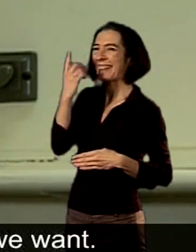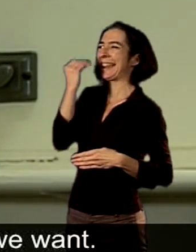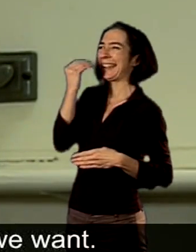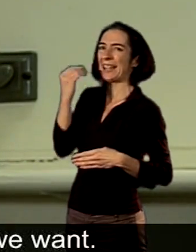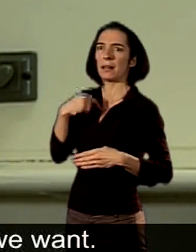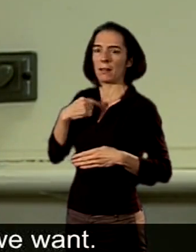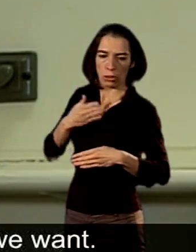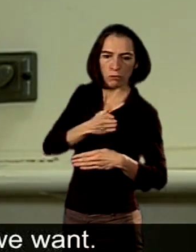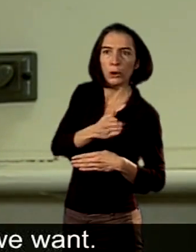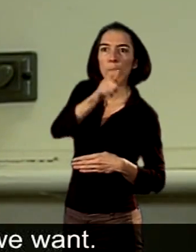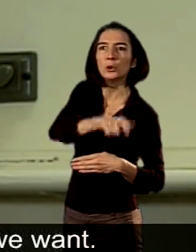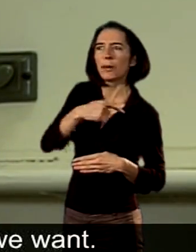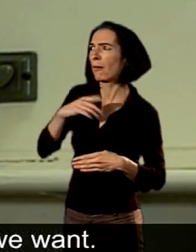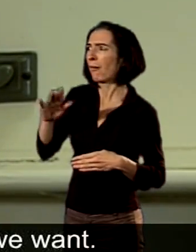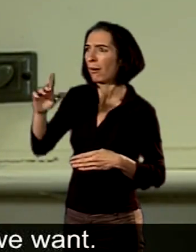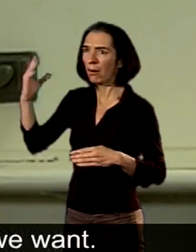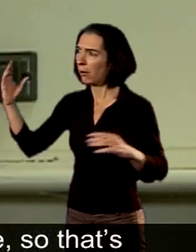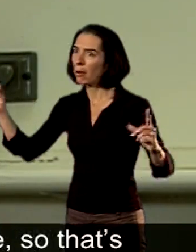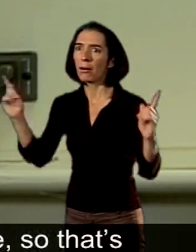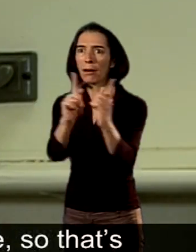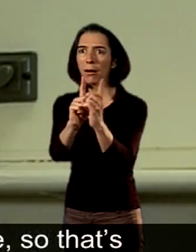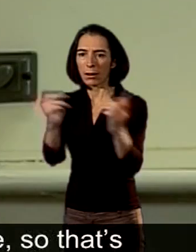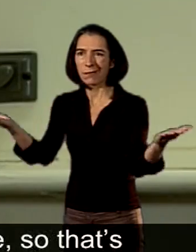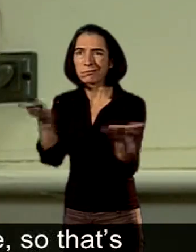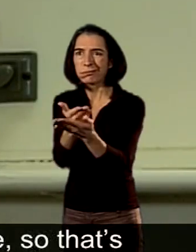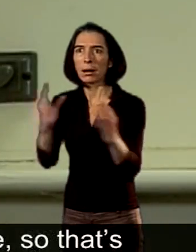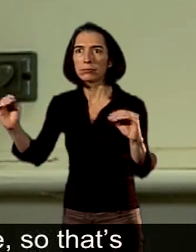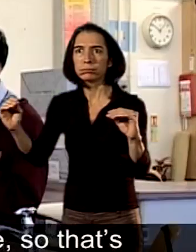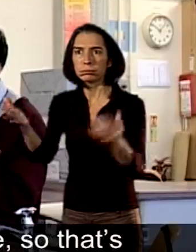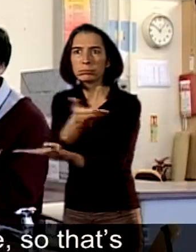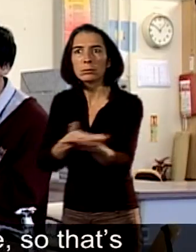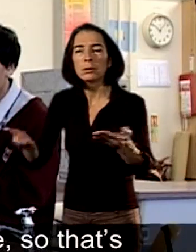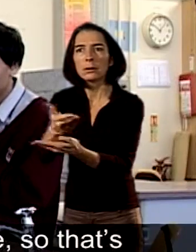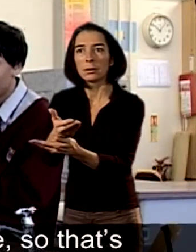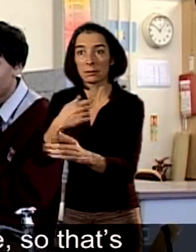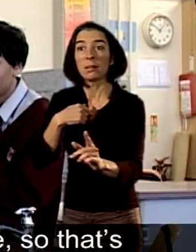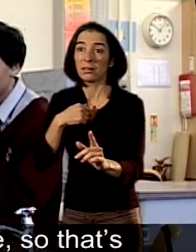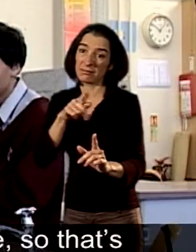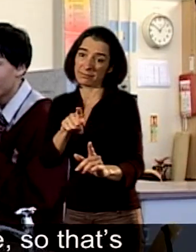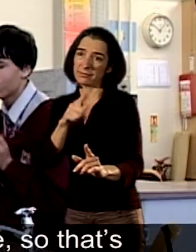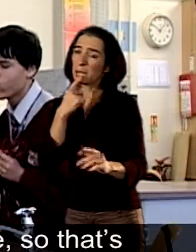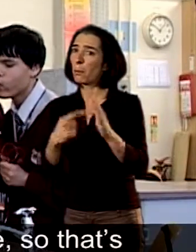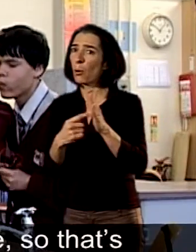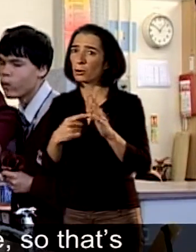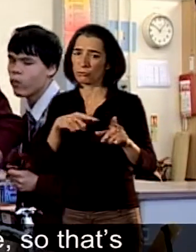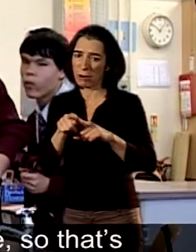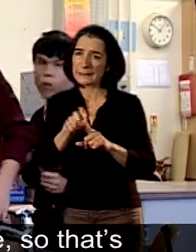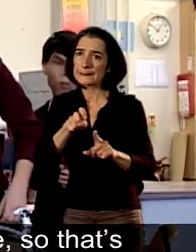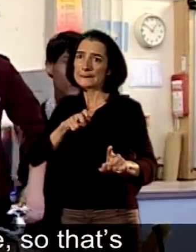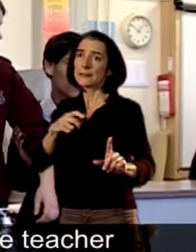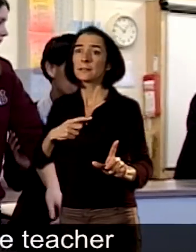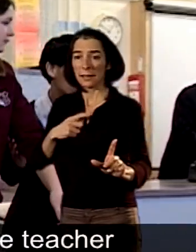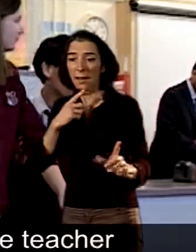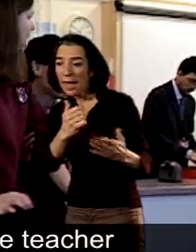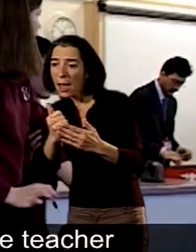want. What we want is for the student to be included in mainstream as much as possible. So that's what we, you know, what we try and do. And it also helps